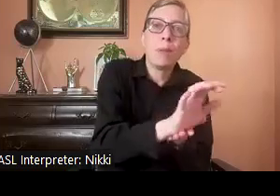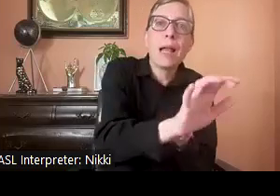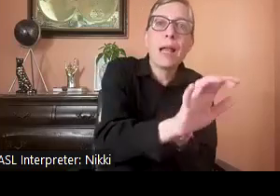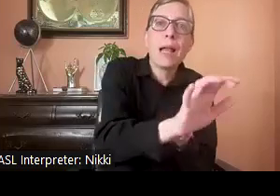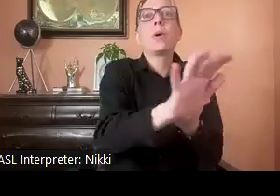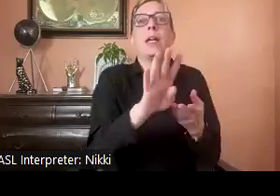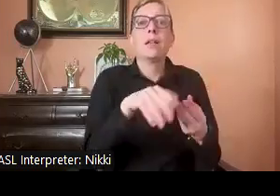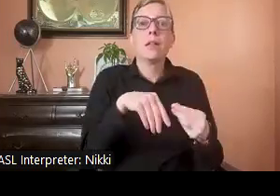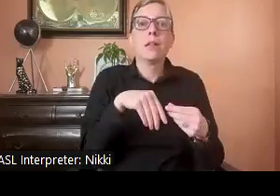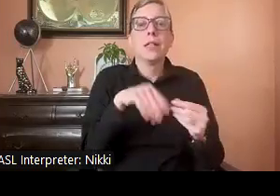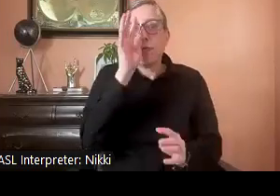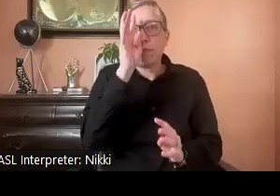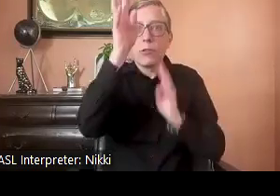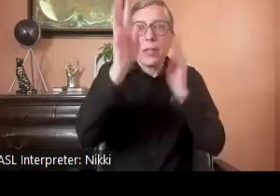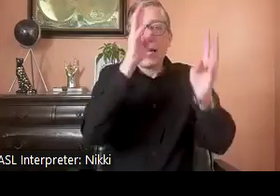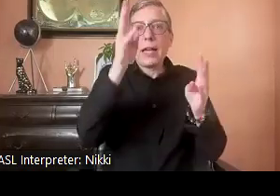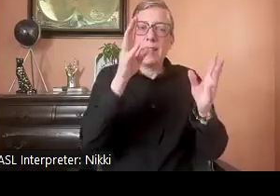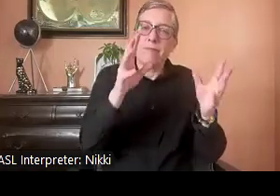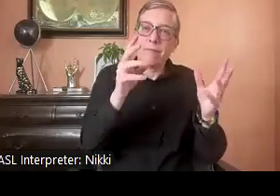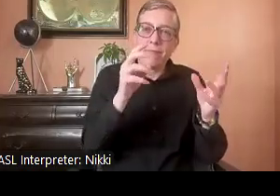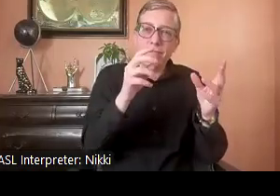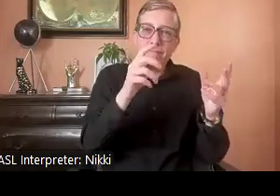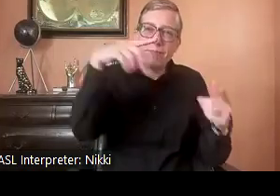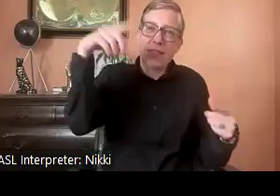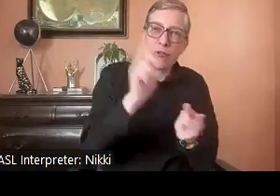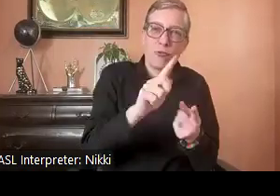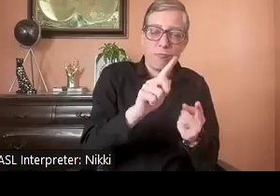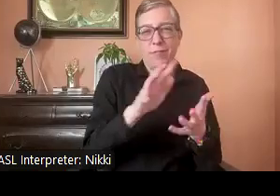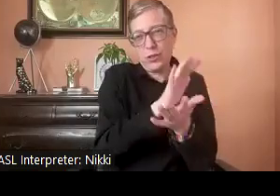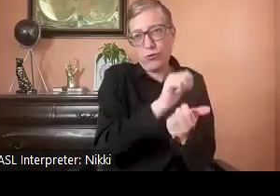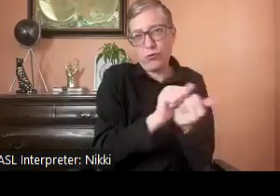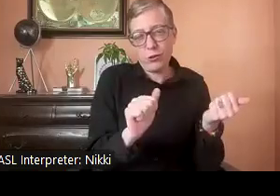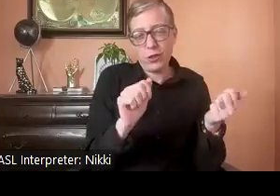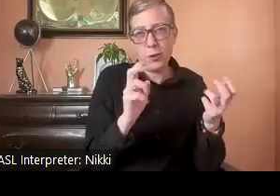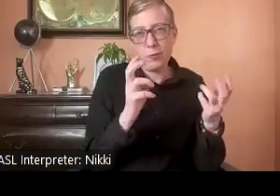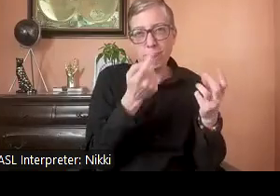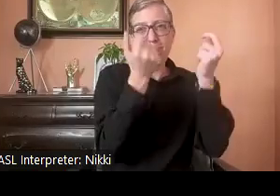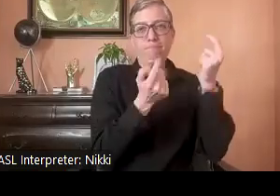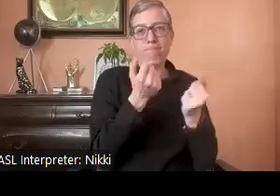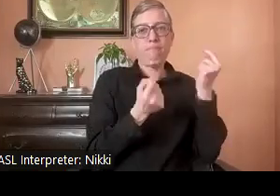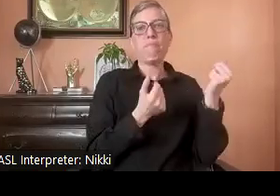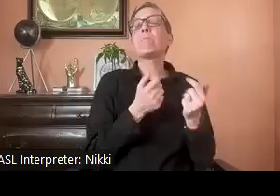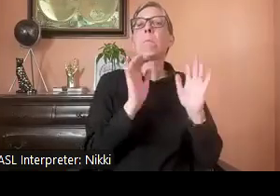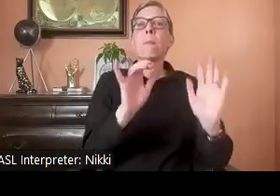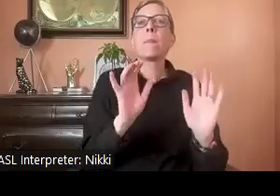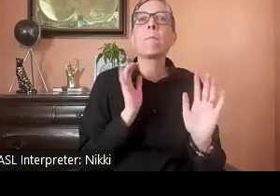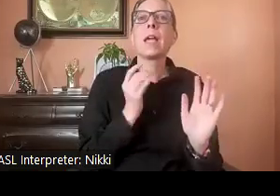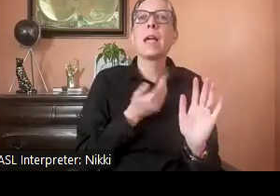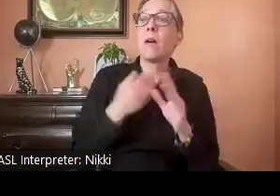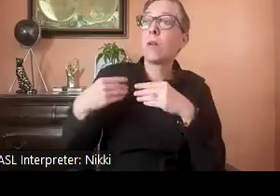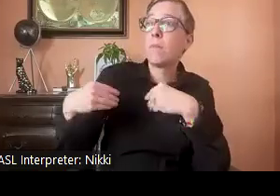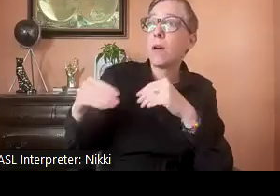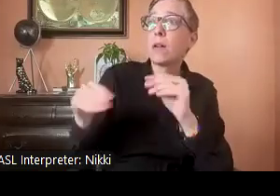we intentionally or voluntarily want to do. It's plowing the elements of our nature and elements of our markets do to